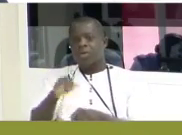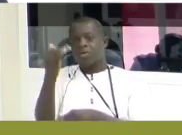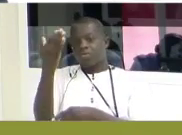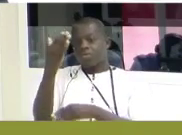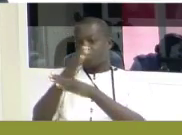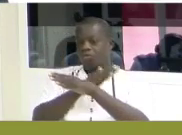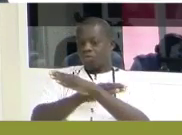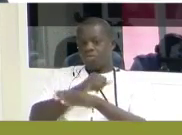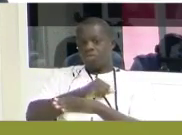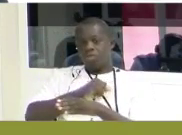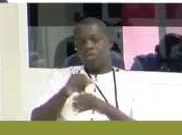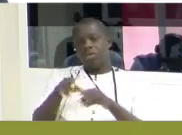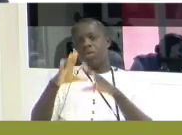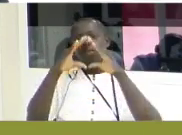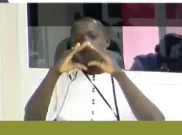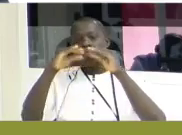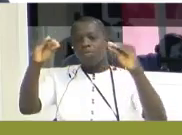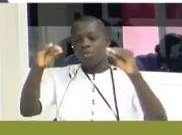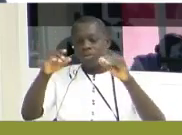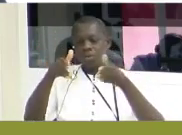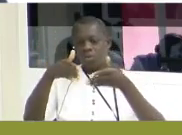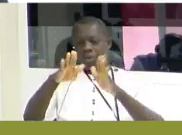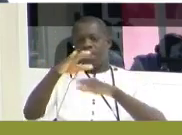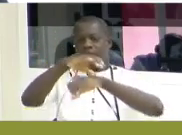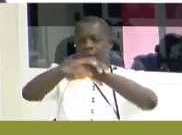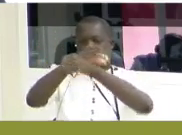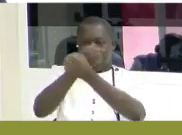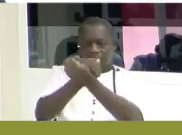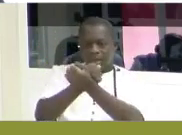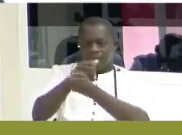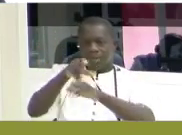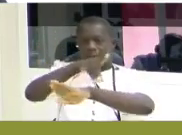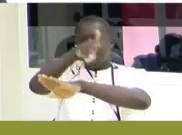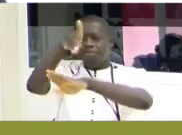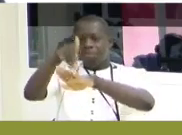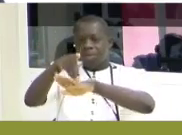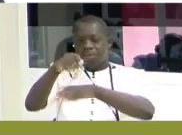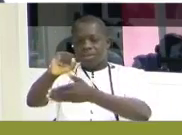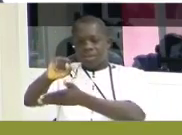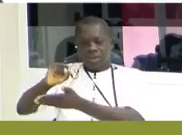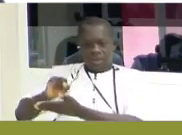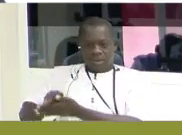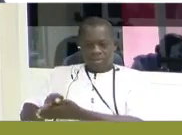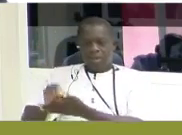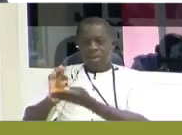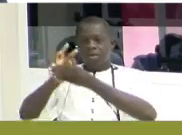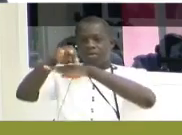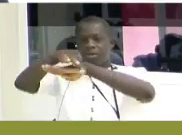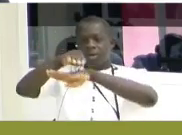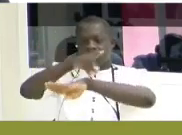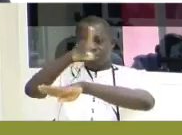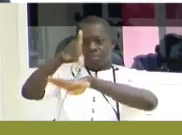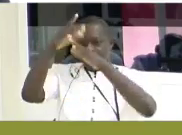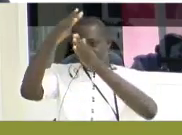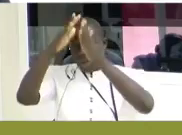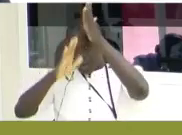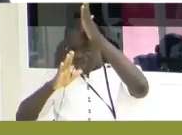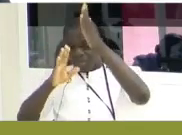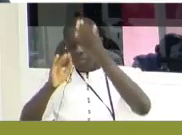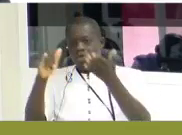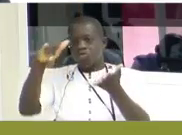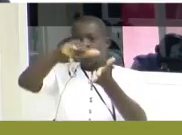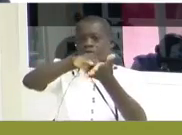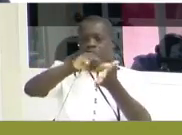published, like his arrest and the places he was detained, like Fajara Barracks, Yundum, Mile 2. I wrote a lot about